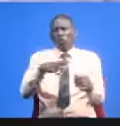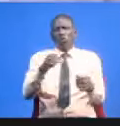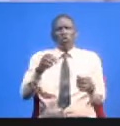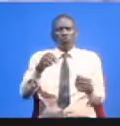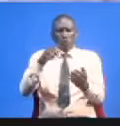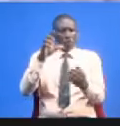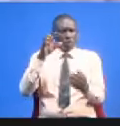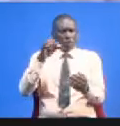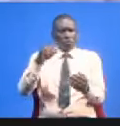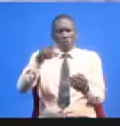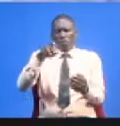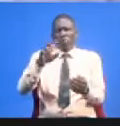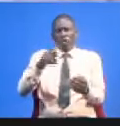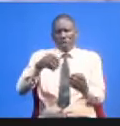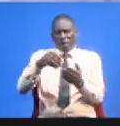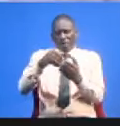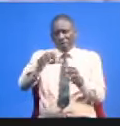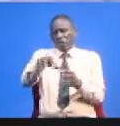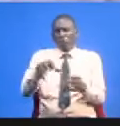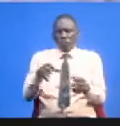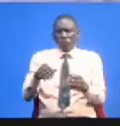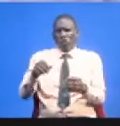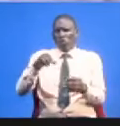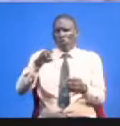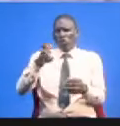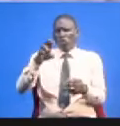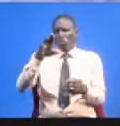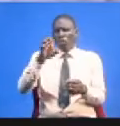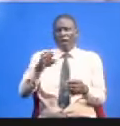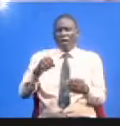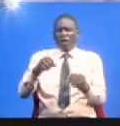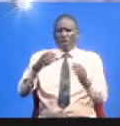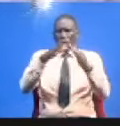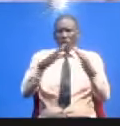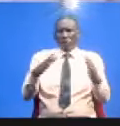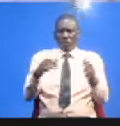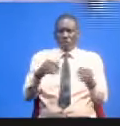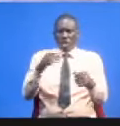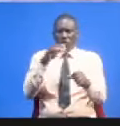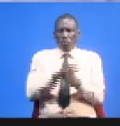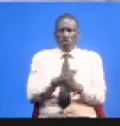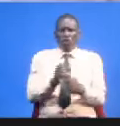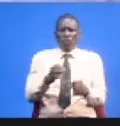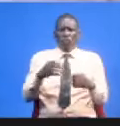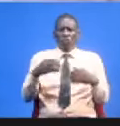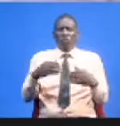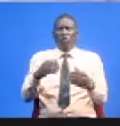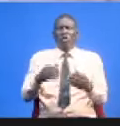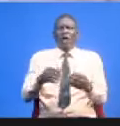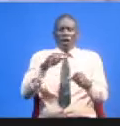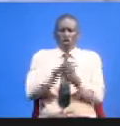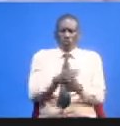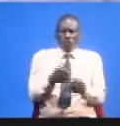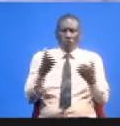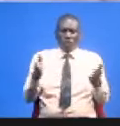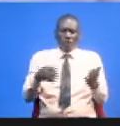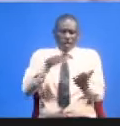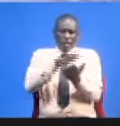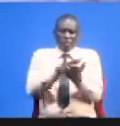warehouses, loss of sale resulting to a lot of stocks that are currently held by